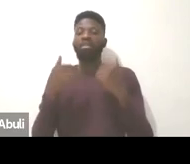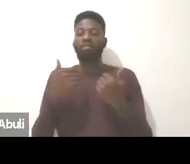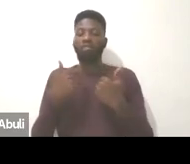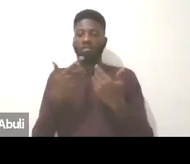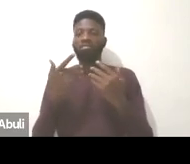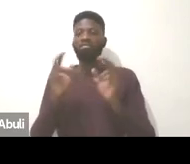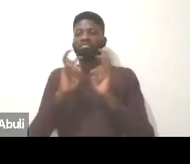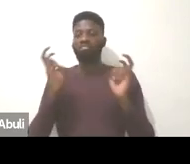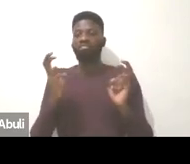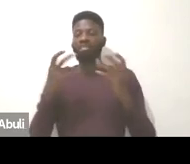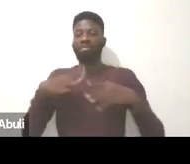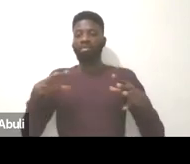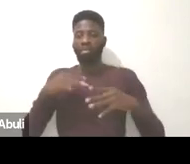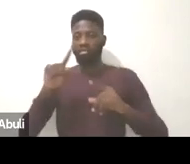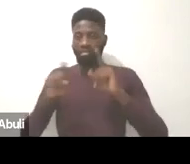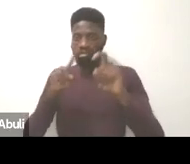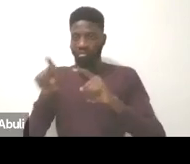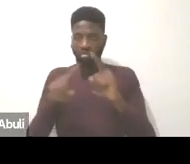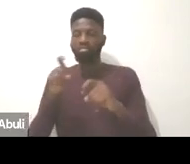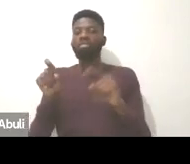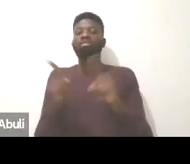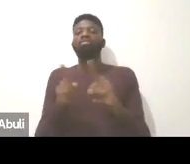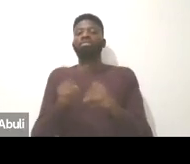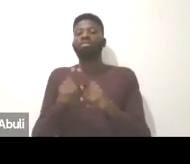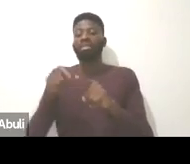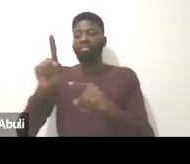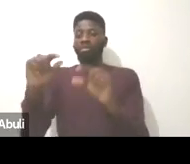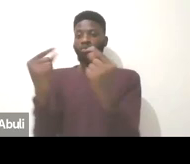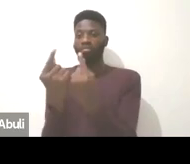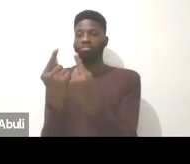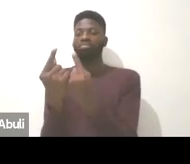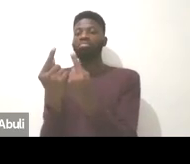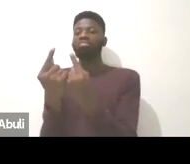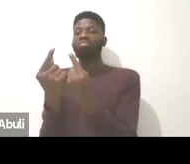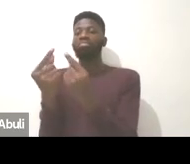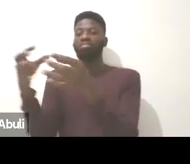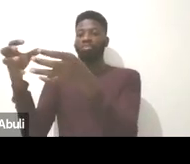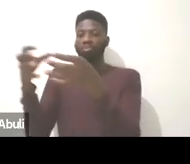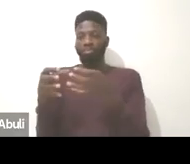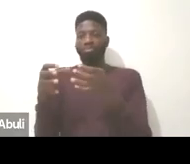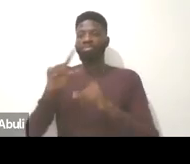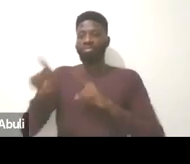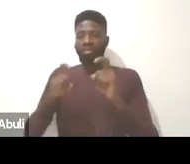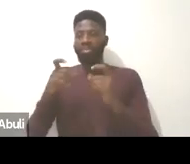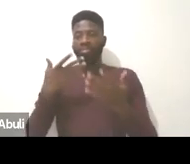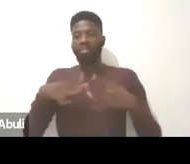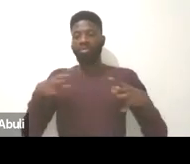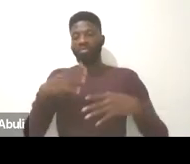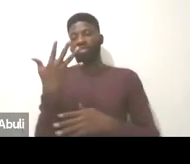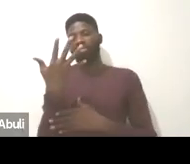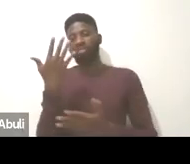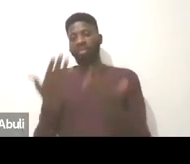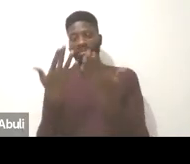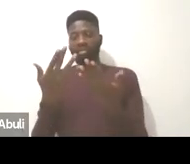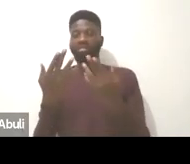panelists, and then you'll be a couple of you in the interview. For example, you might be 5 people that you're sitting